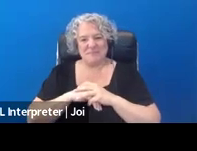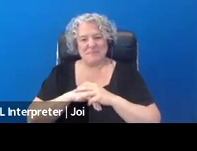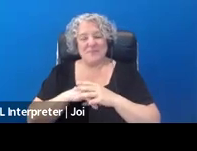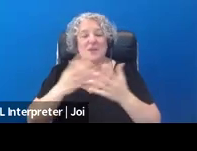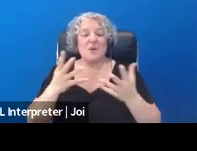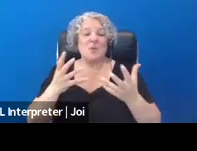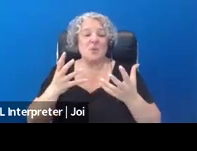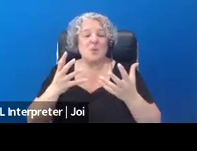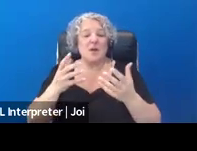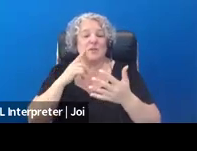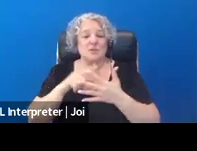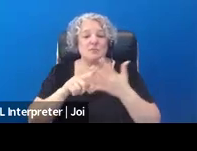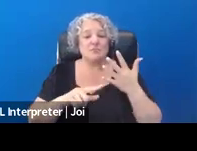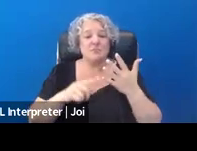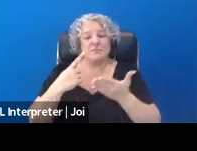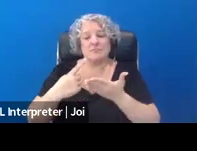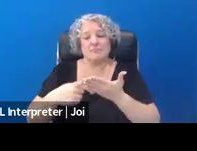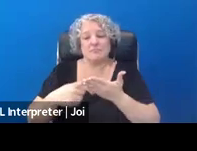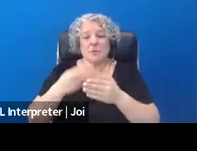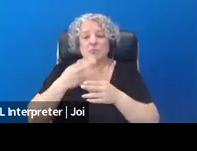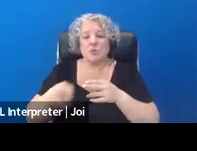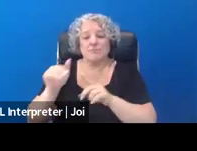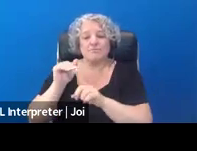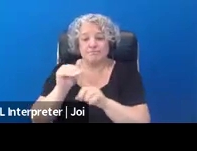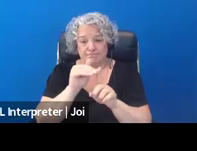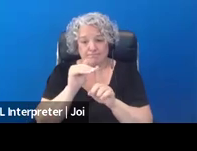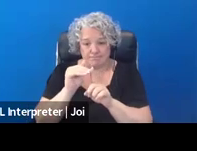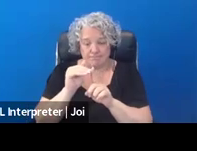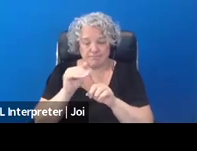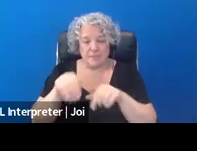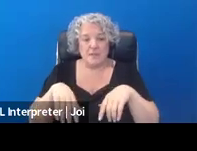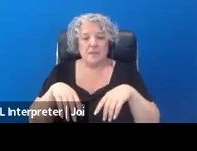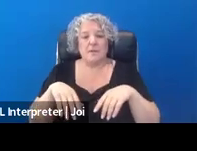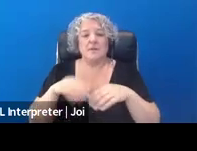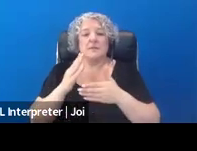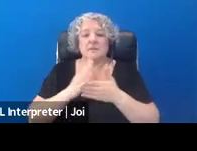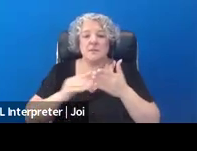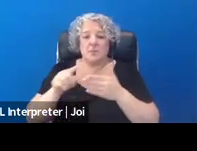We'd like to review some brief housekeeping notes with you as folks have